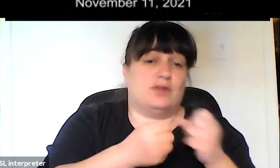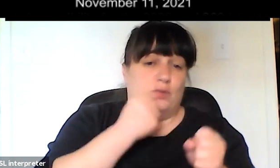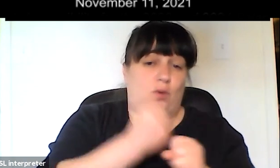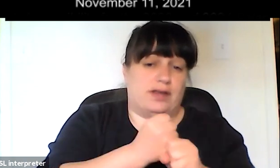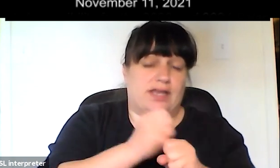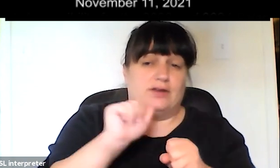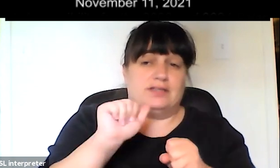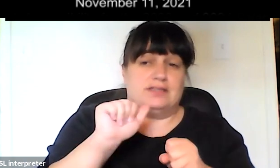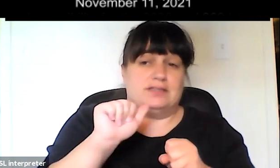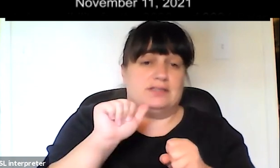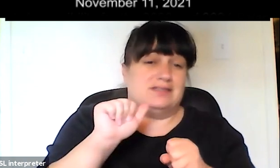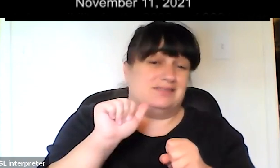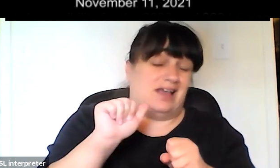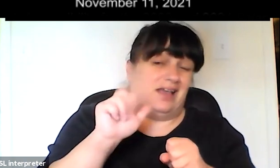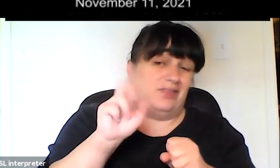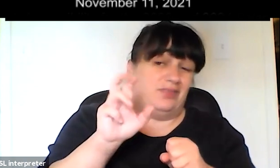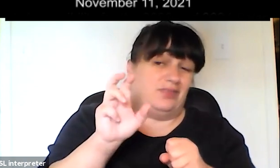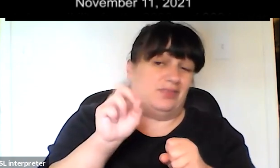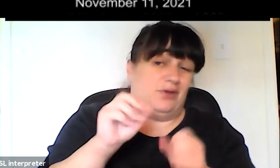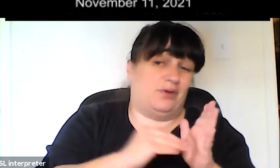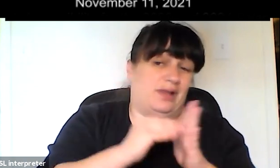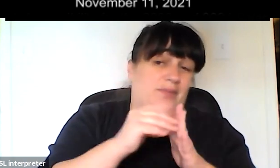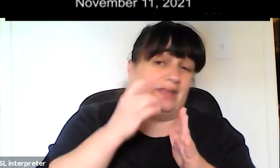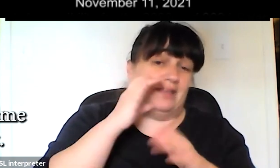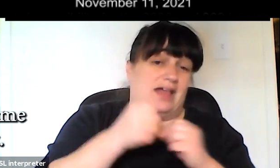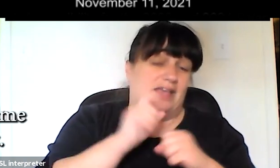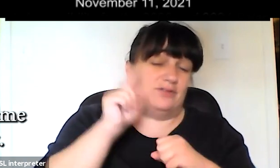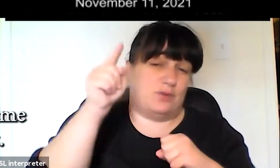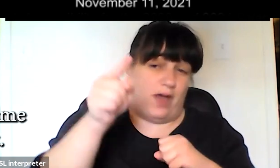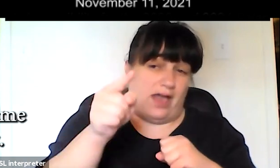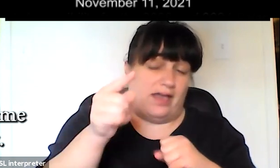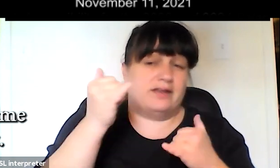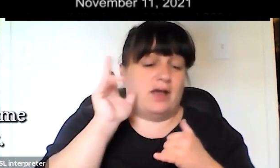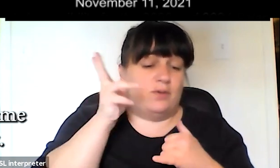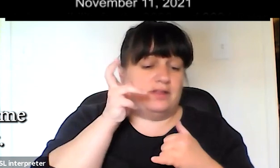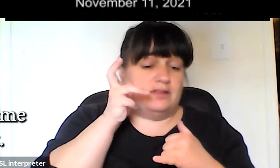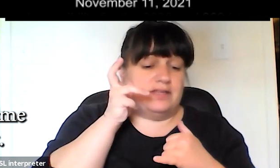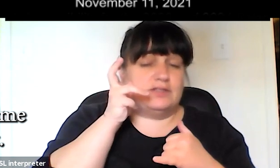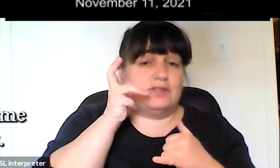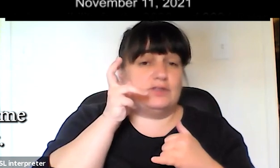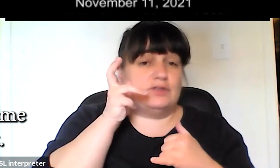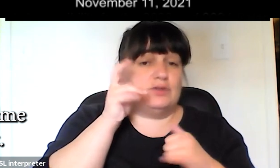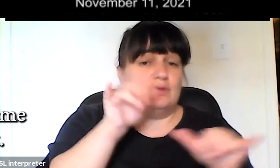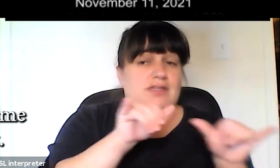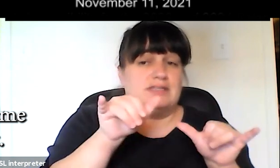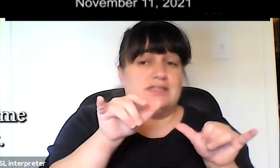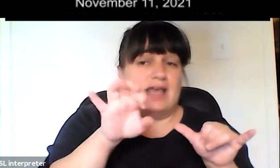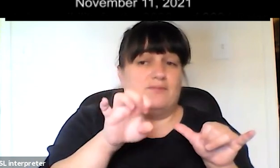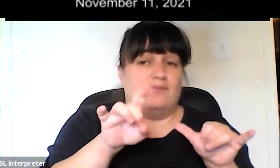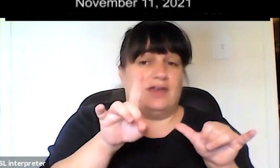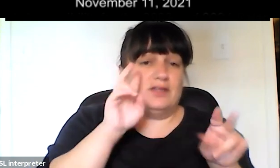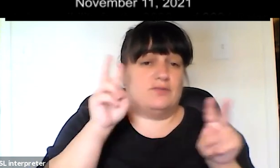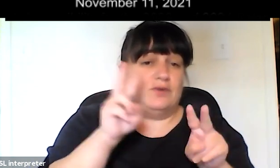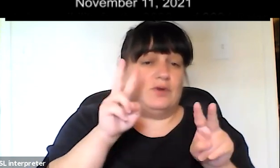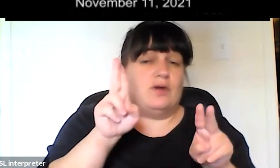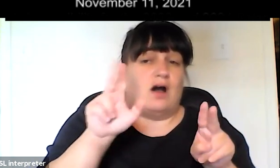is about 30 million light years away. So now we're going to listen to that same field of view in the ultraviolet light. The